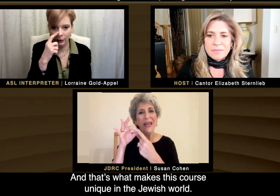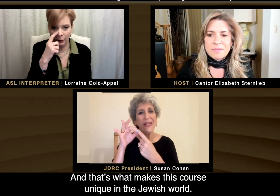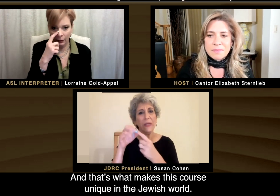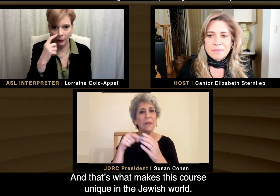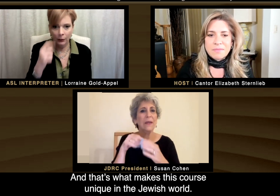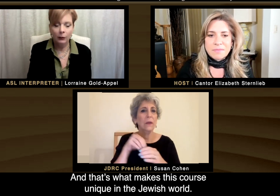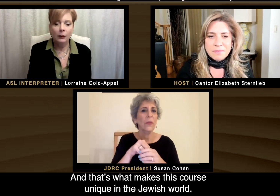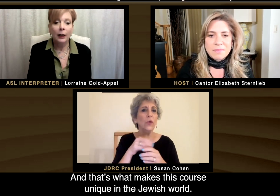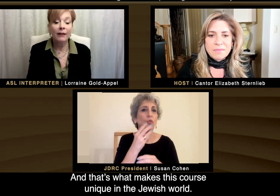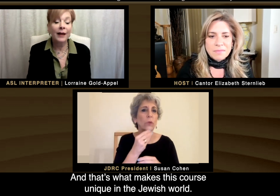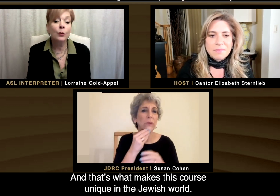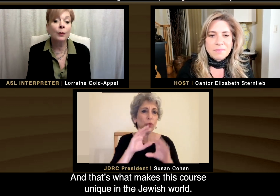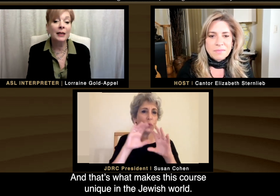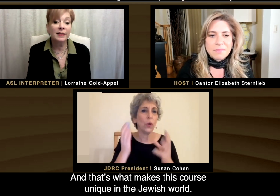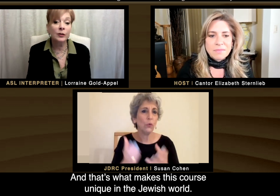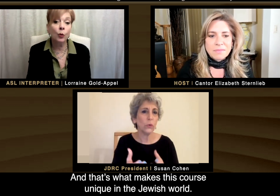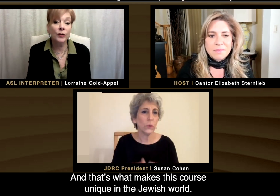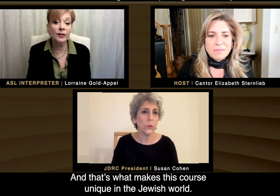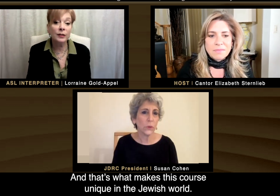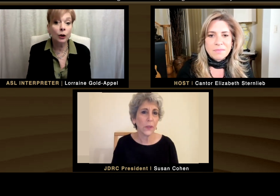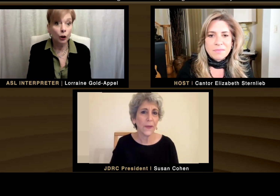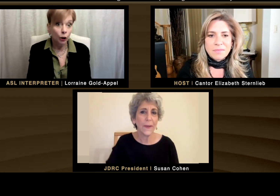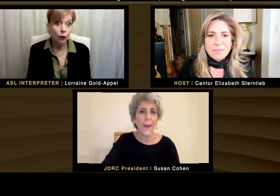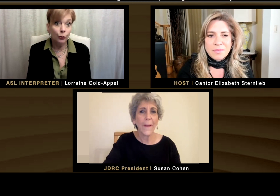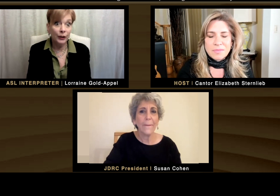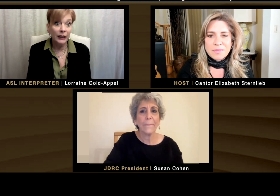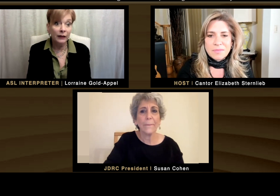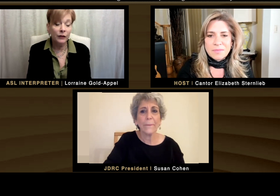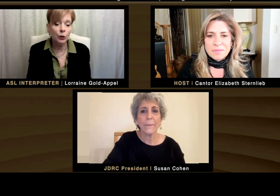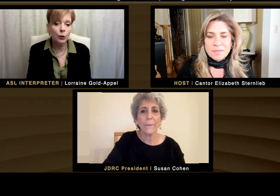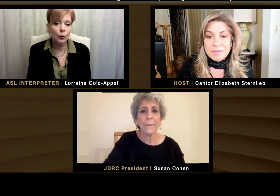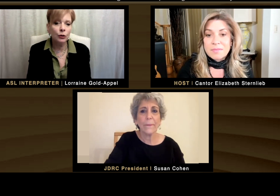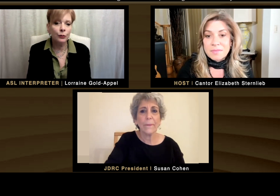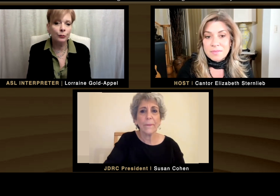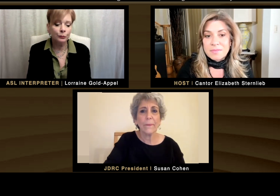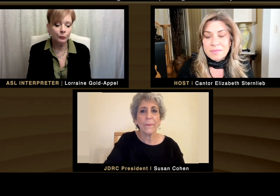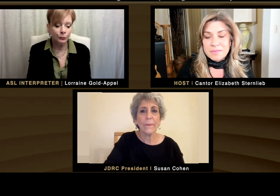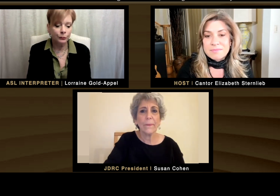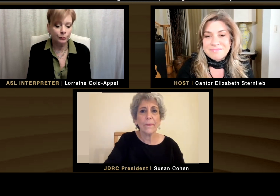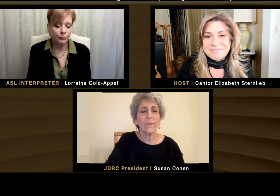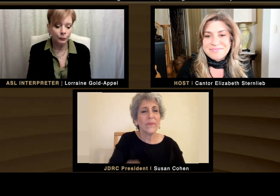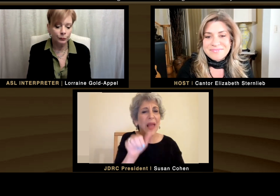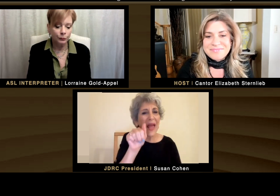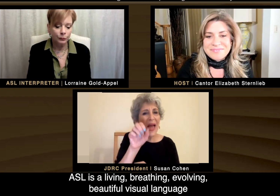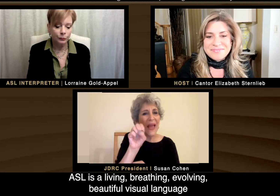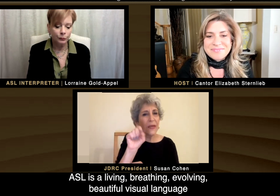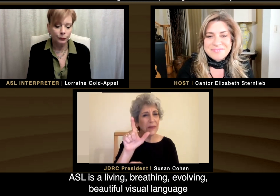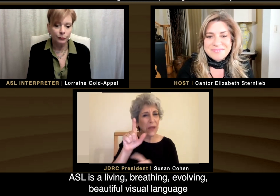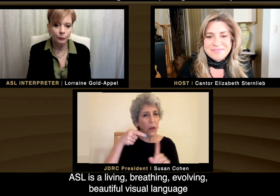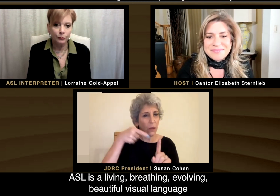course. And that's what makes this course unique in the Jewish world.